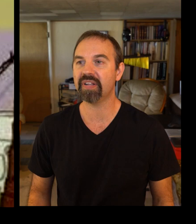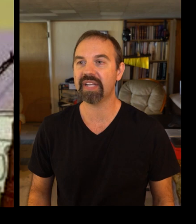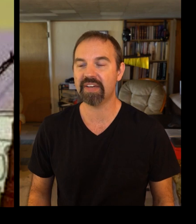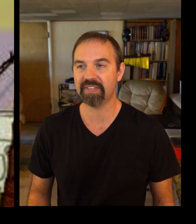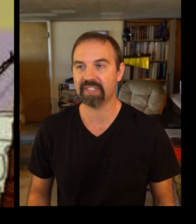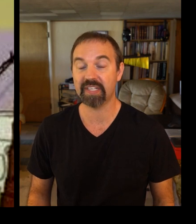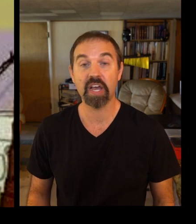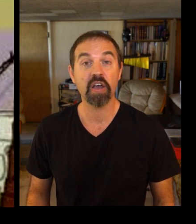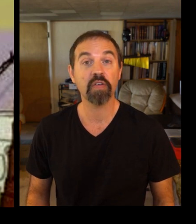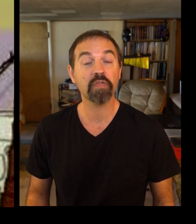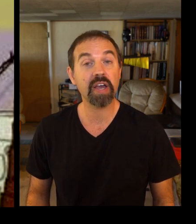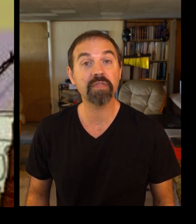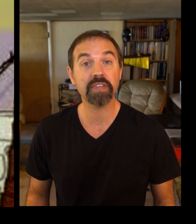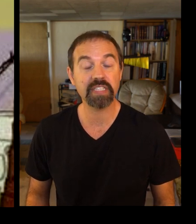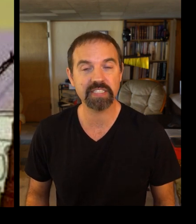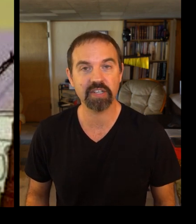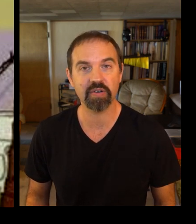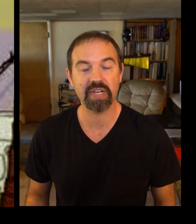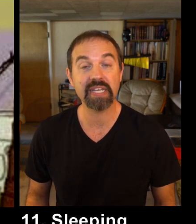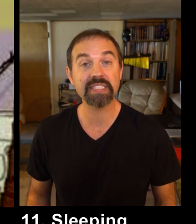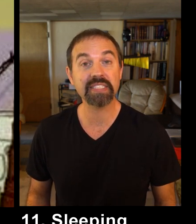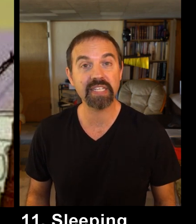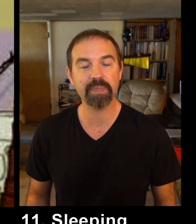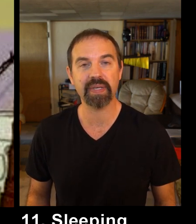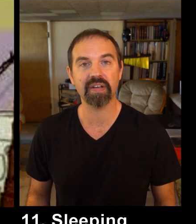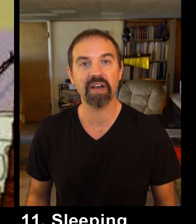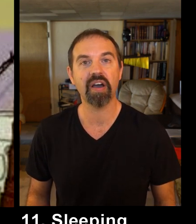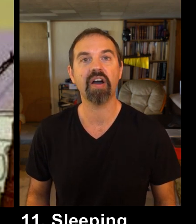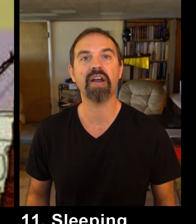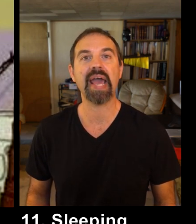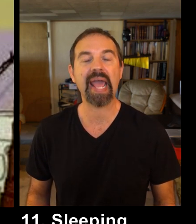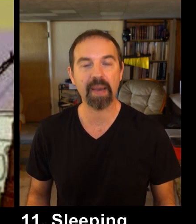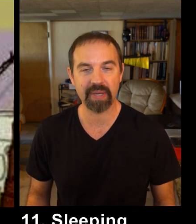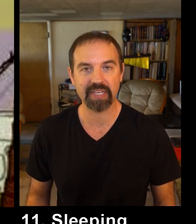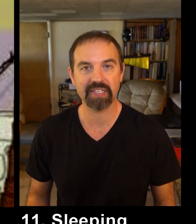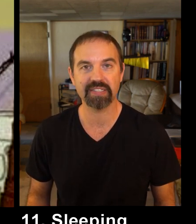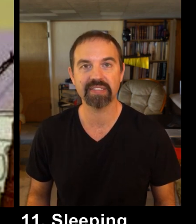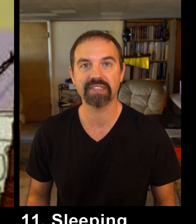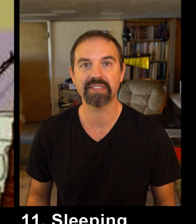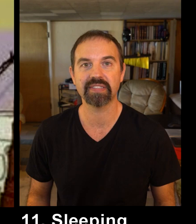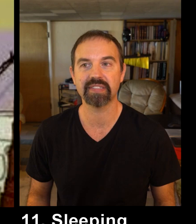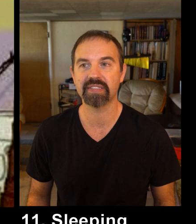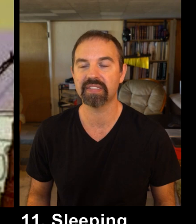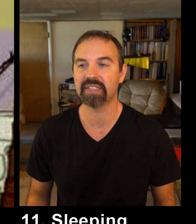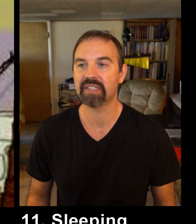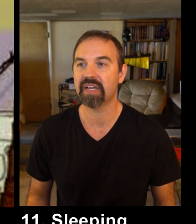Number 11, Fred Flintstone is sleeping on a hammock.